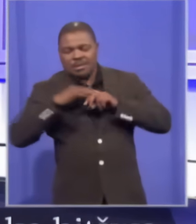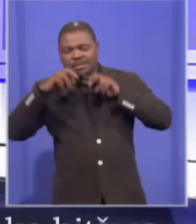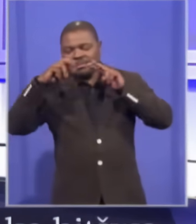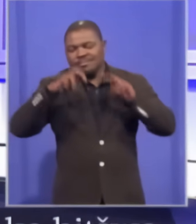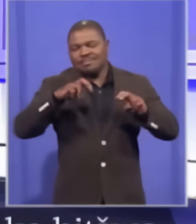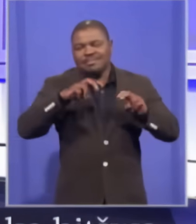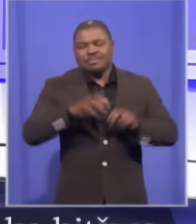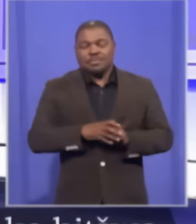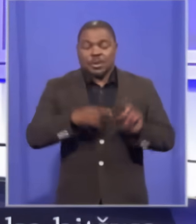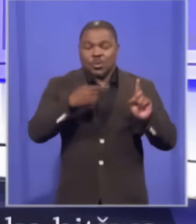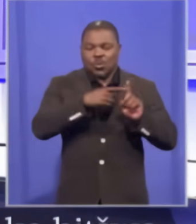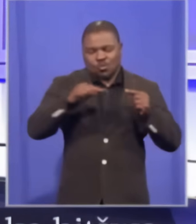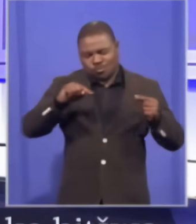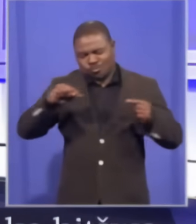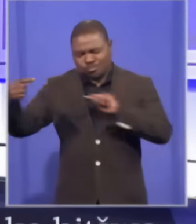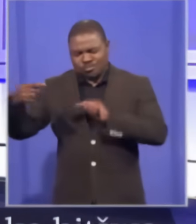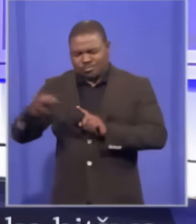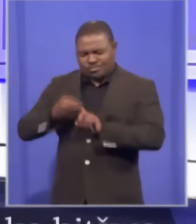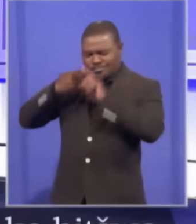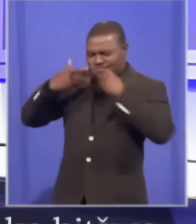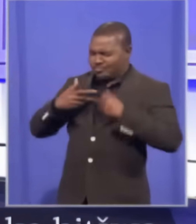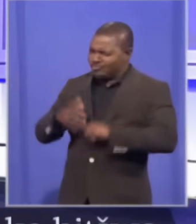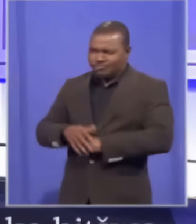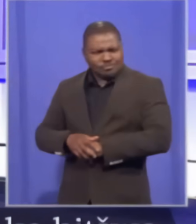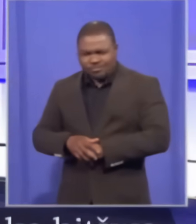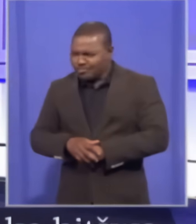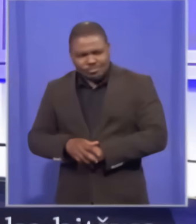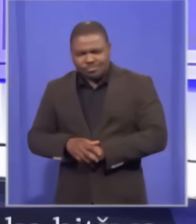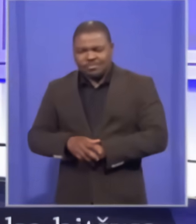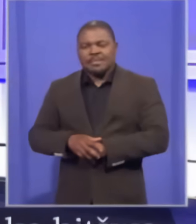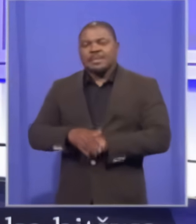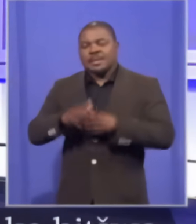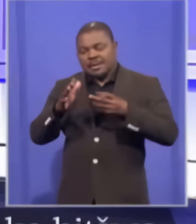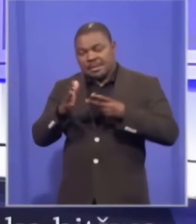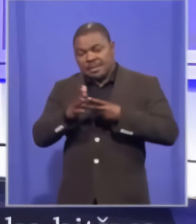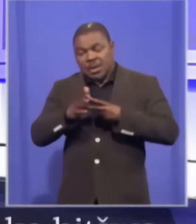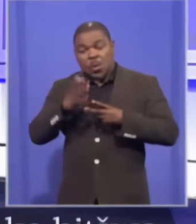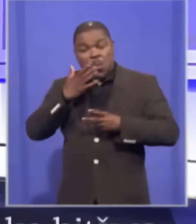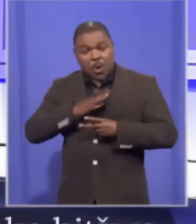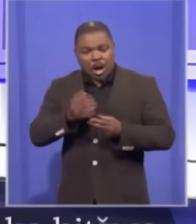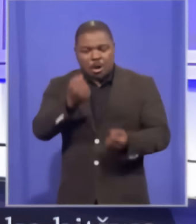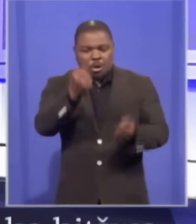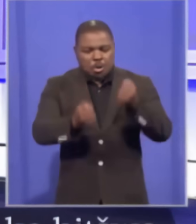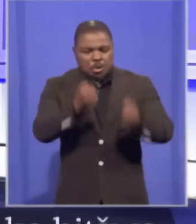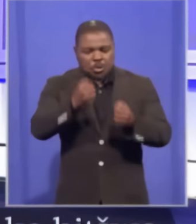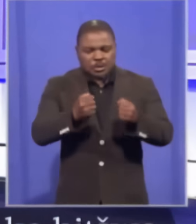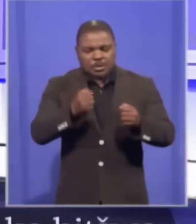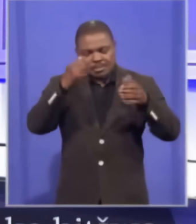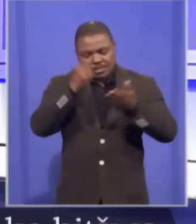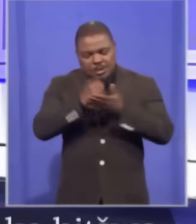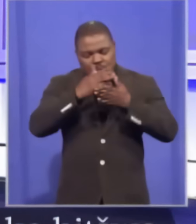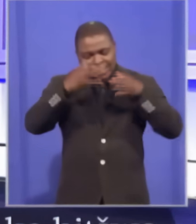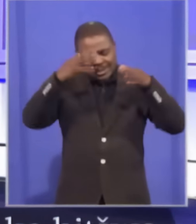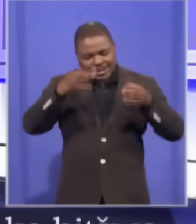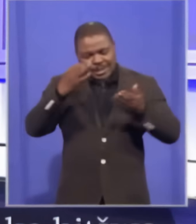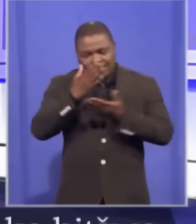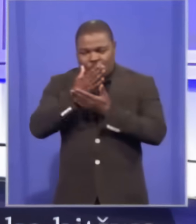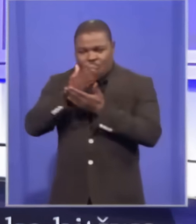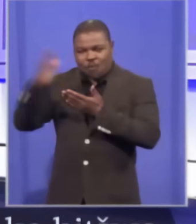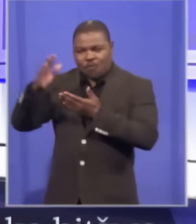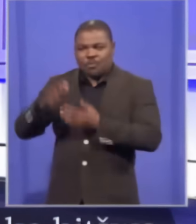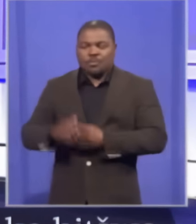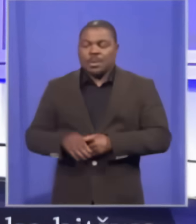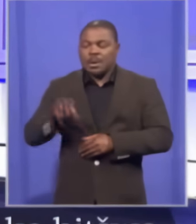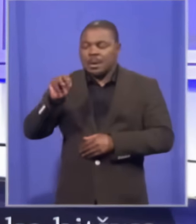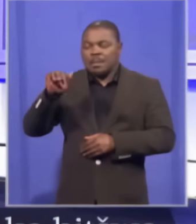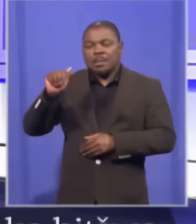rungwa. Sibiya o tlhotla go fegwa ga gagwe go ba go dudišwa gae, gomme o rata ge kgorotsheko e ka phaela seo ka thoko. Masemola o be